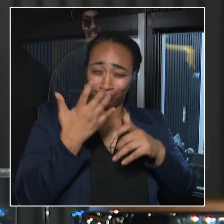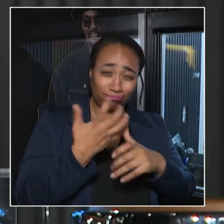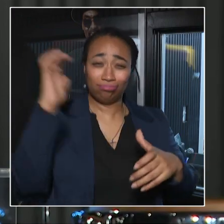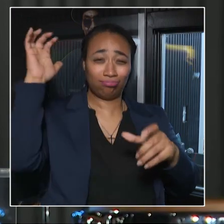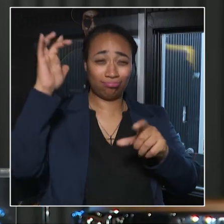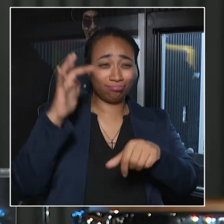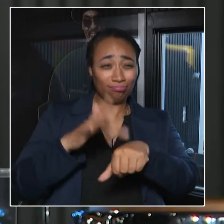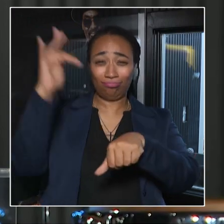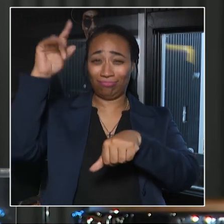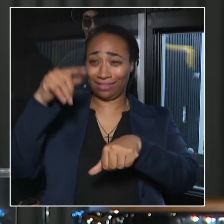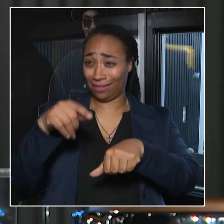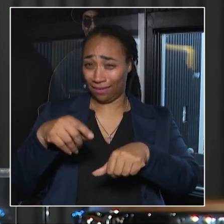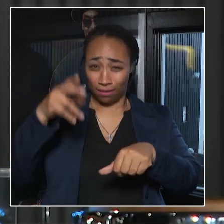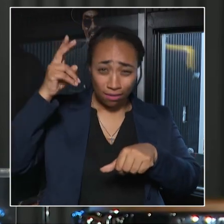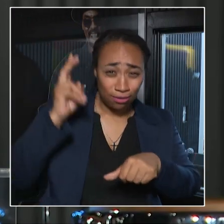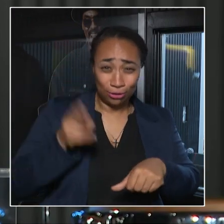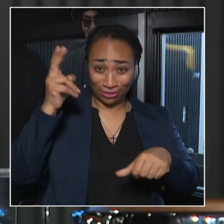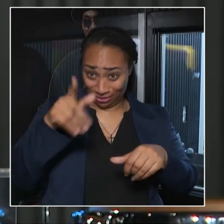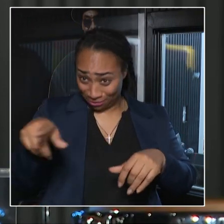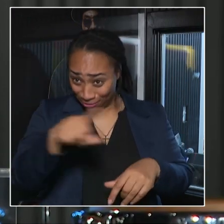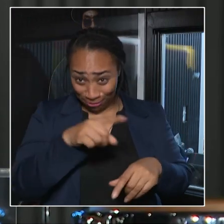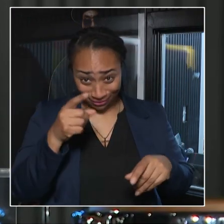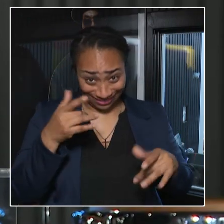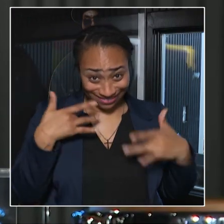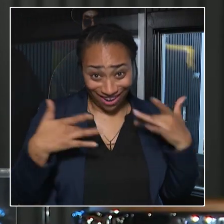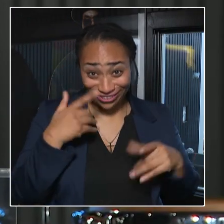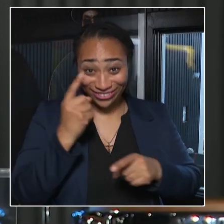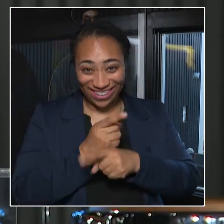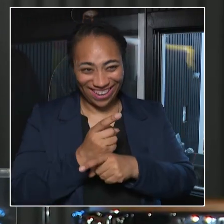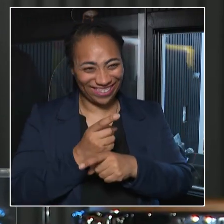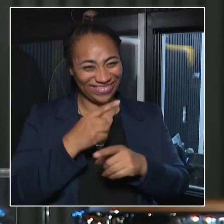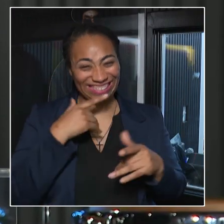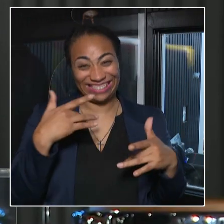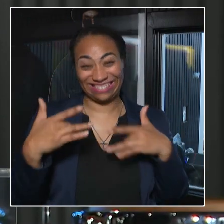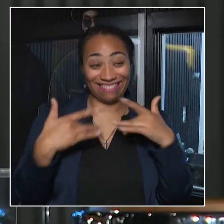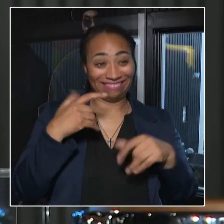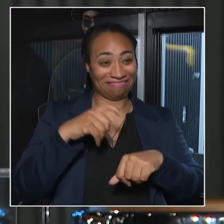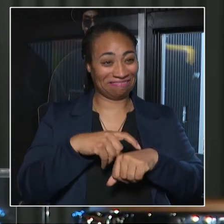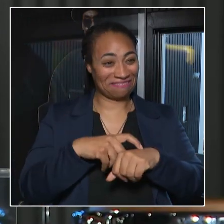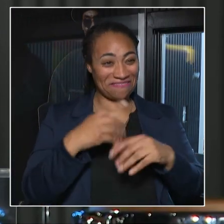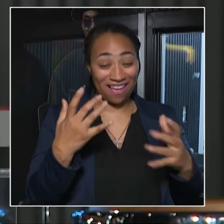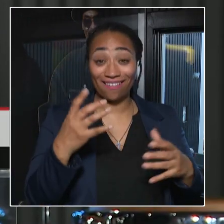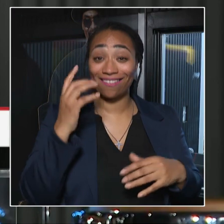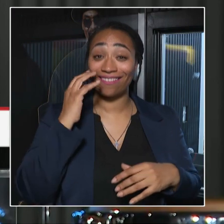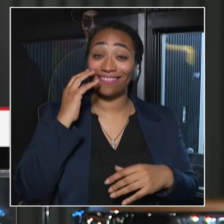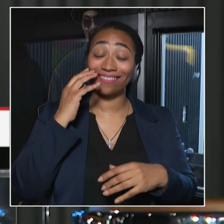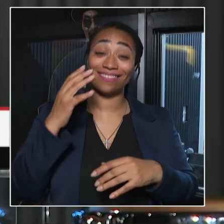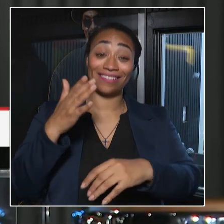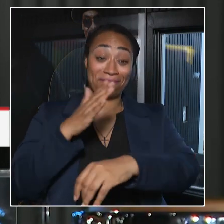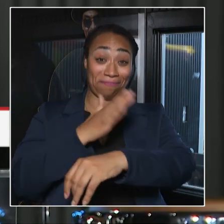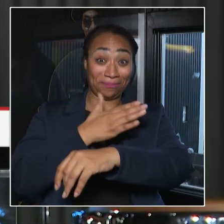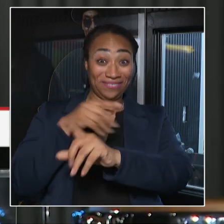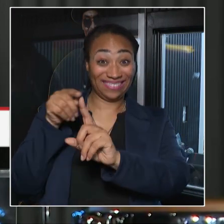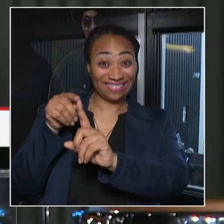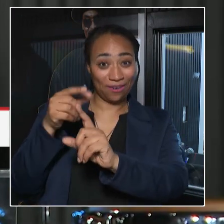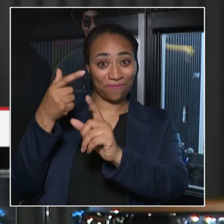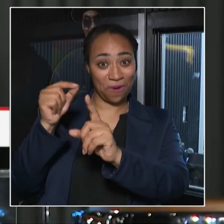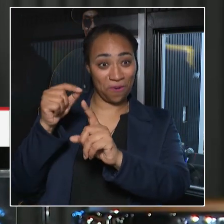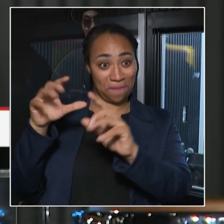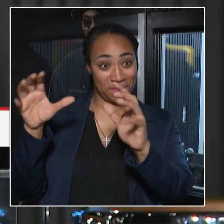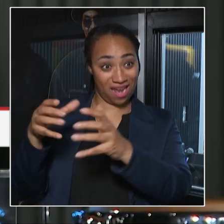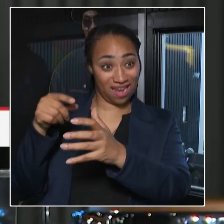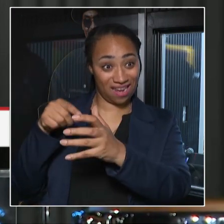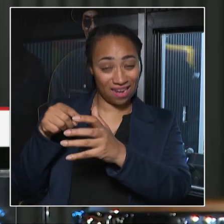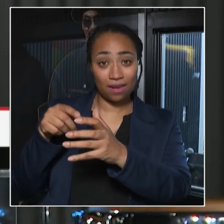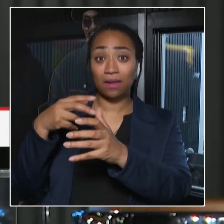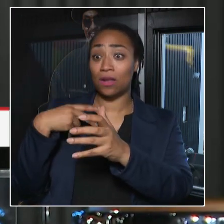writing about Go-Go, I wrote about Go-Go for the Washington Post when I was an arts writer, and then I did my dissertation at the University of Maryland. Yes, I am Dr. Go-Go,